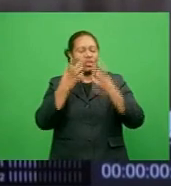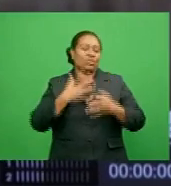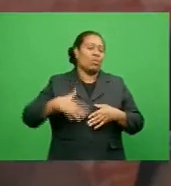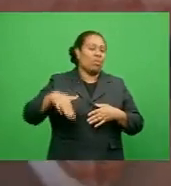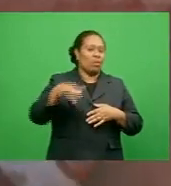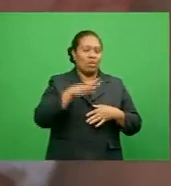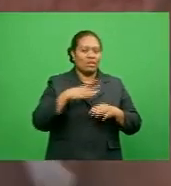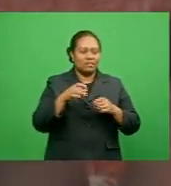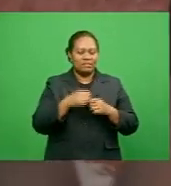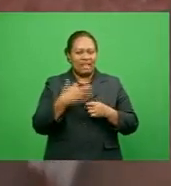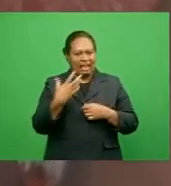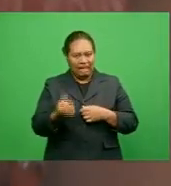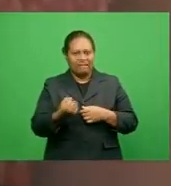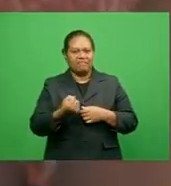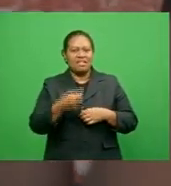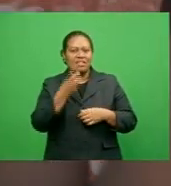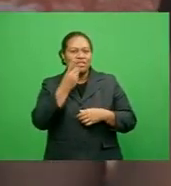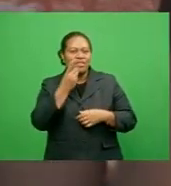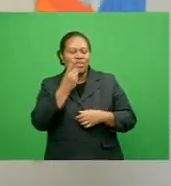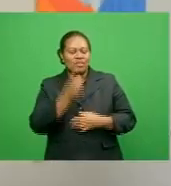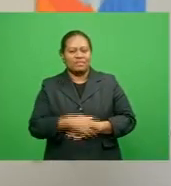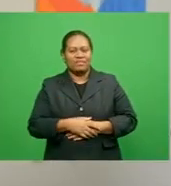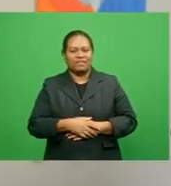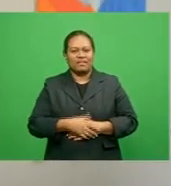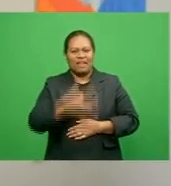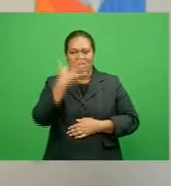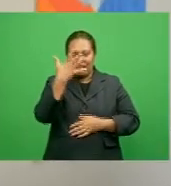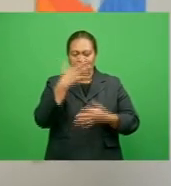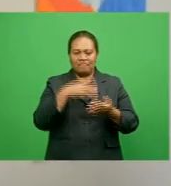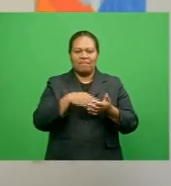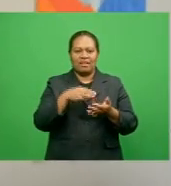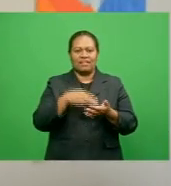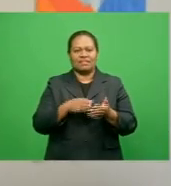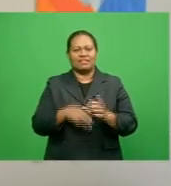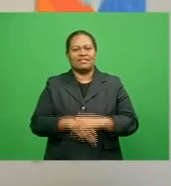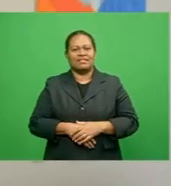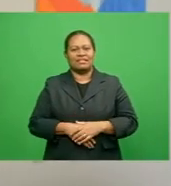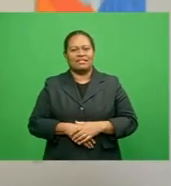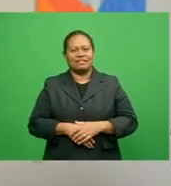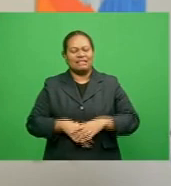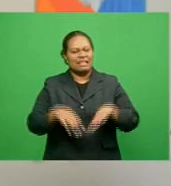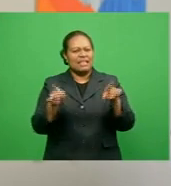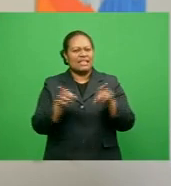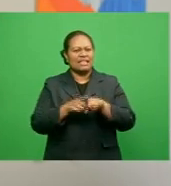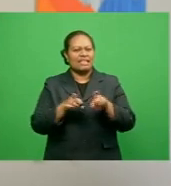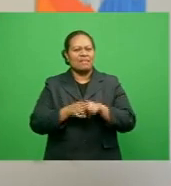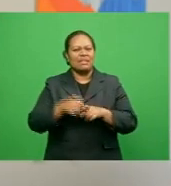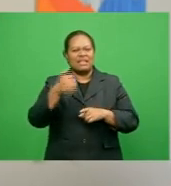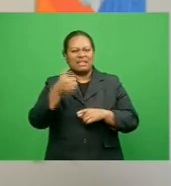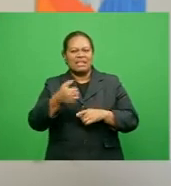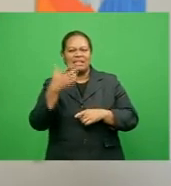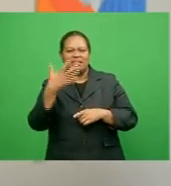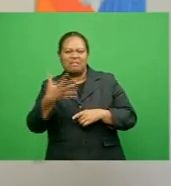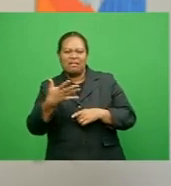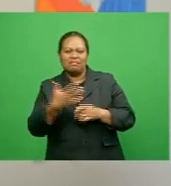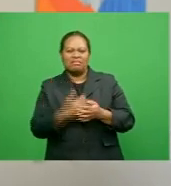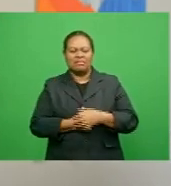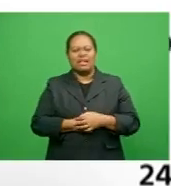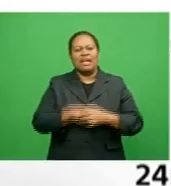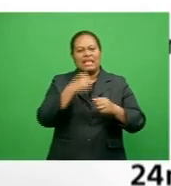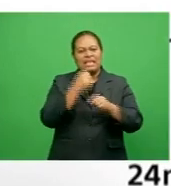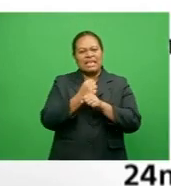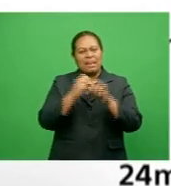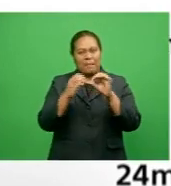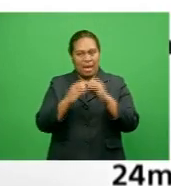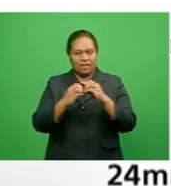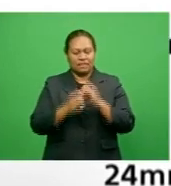that is here in the Xperia 5 Mark II. The same Snapdragon 865 processor, the 8GB of RAM,